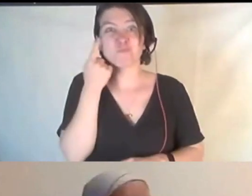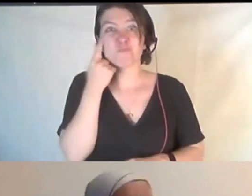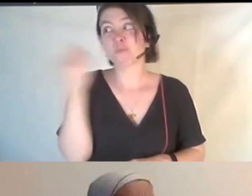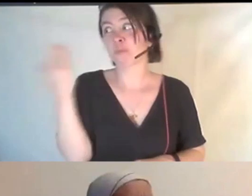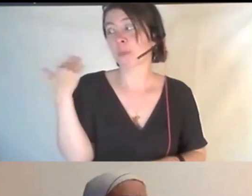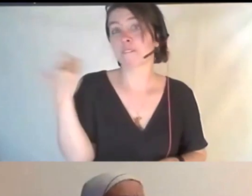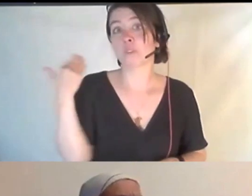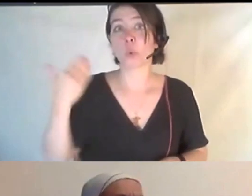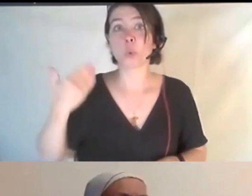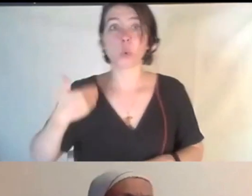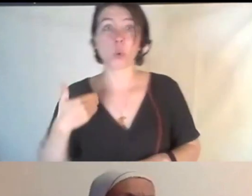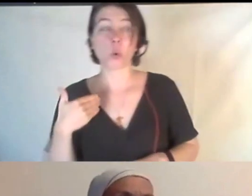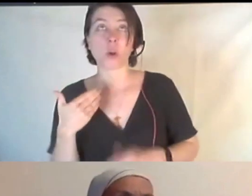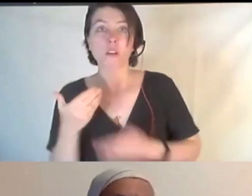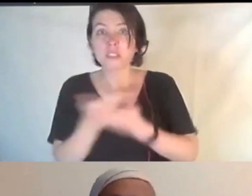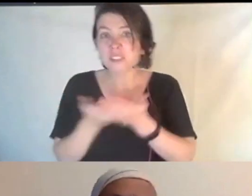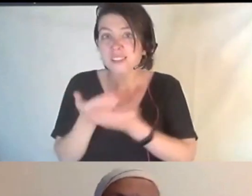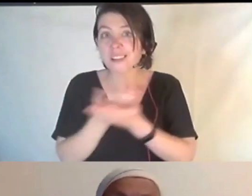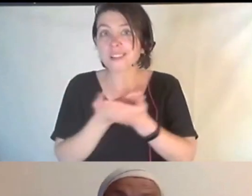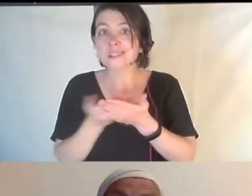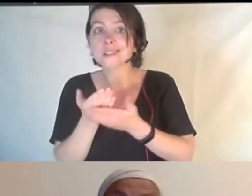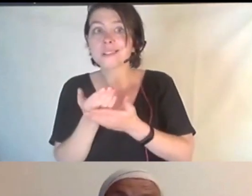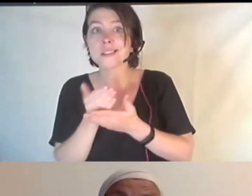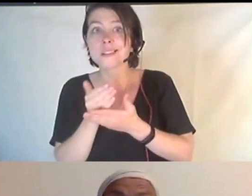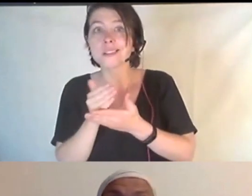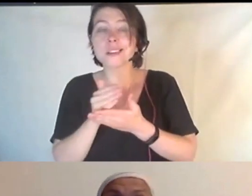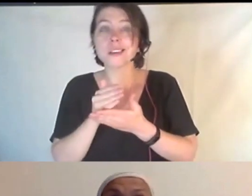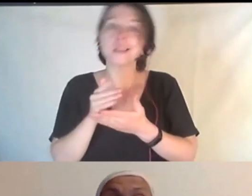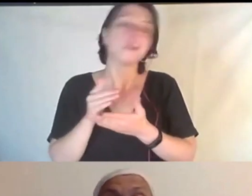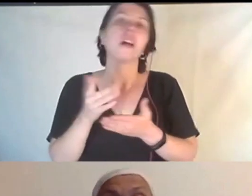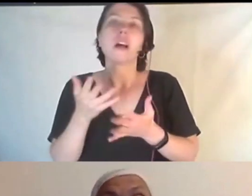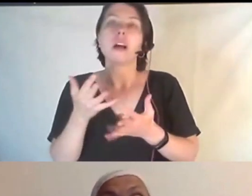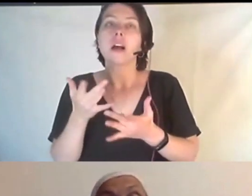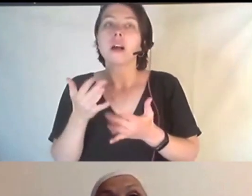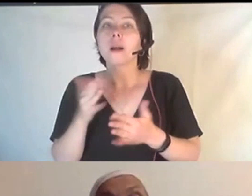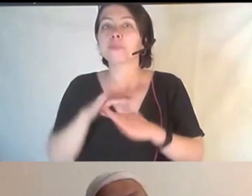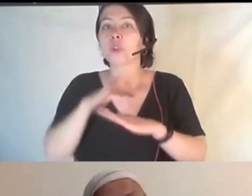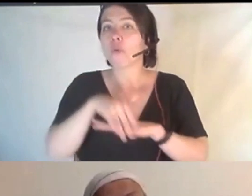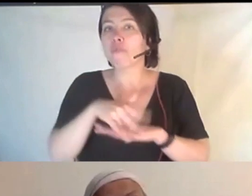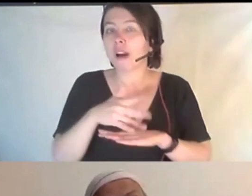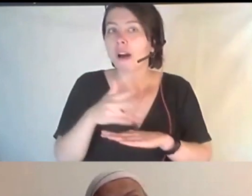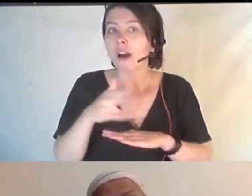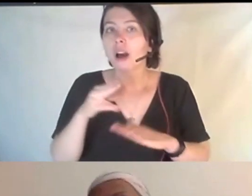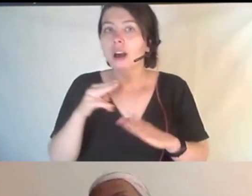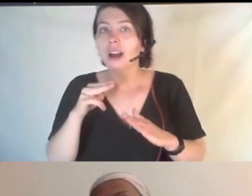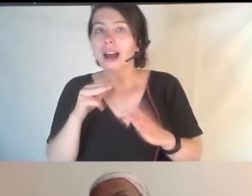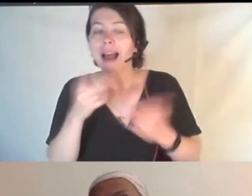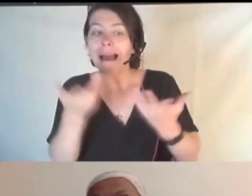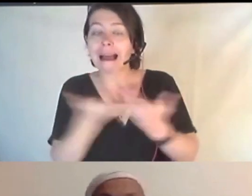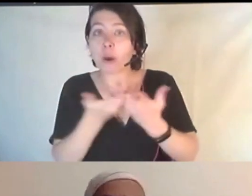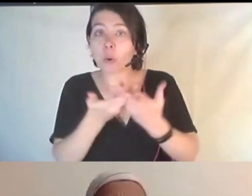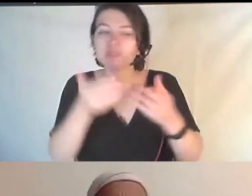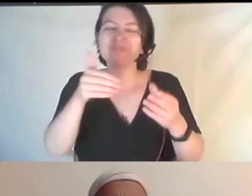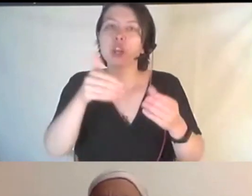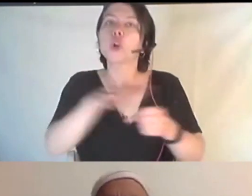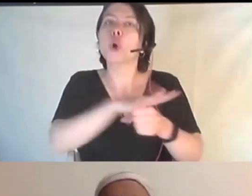the fact that people don't know how to contextualize this sort of work, especially work like Naina's, which is process-based. They don't know where